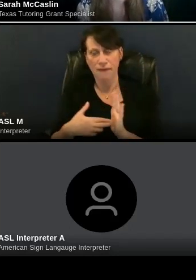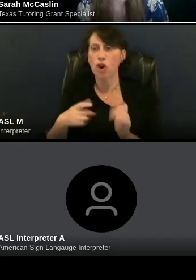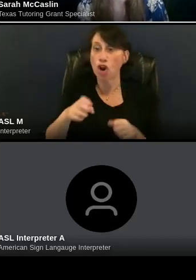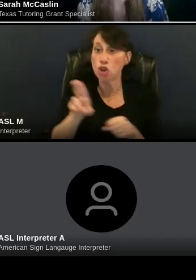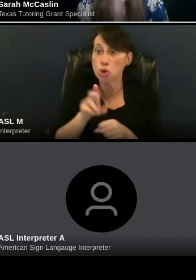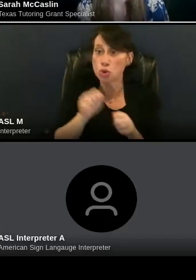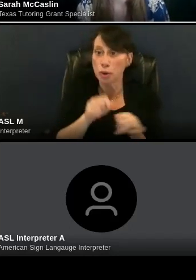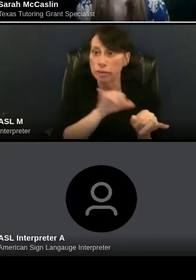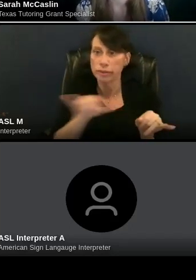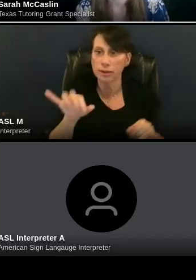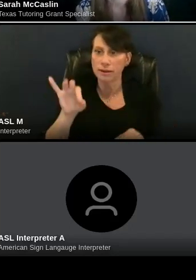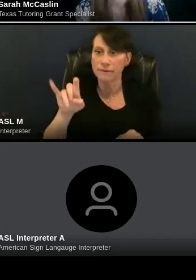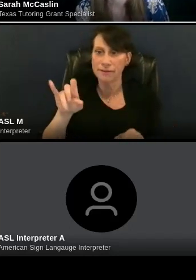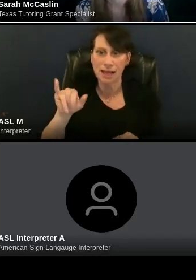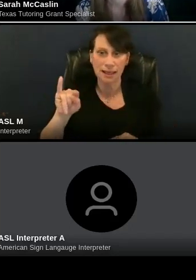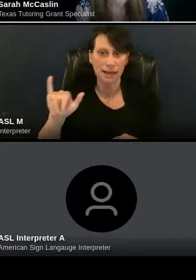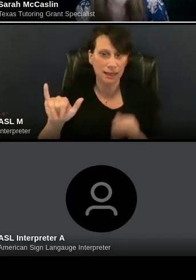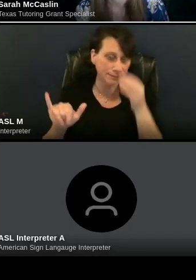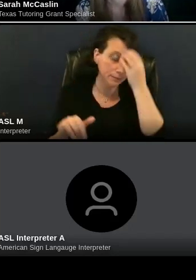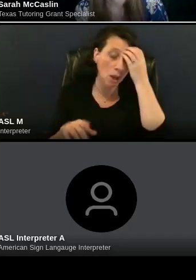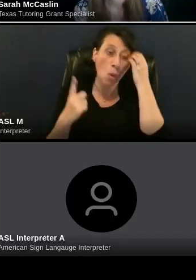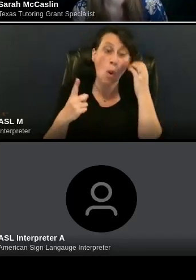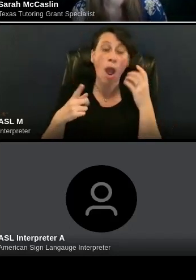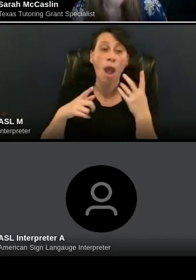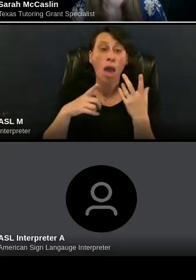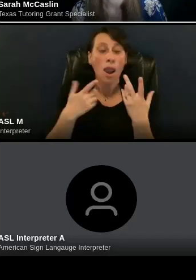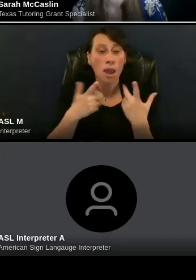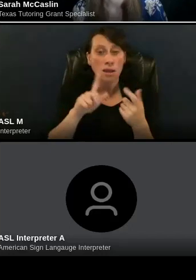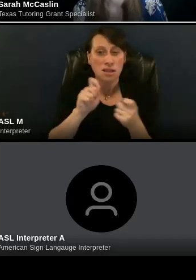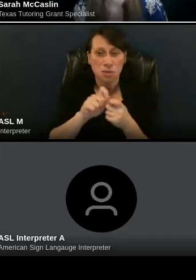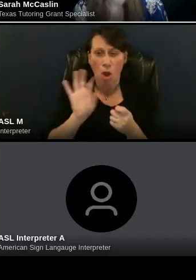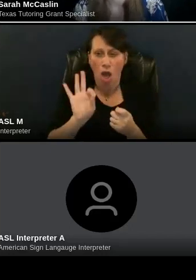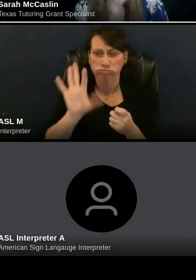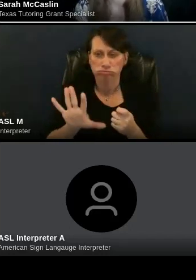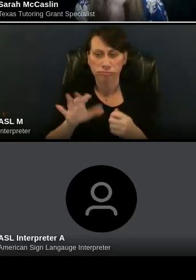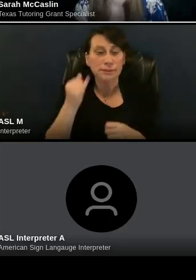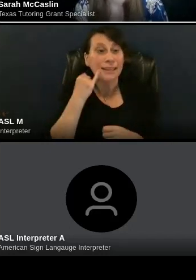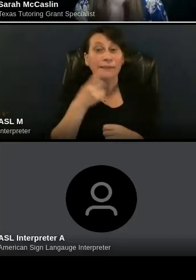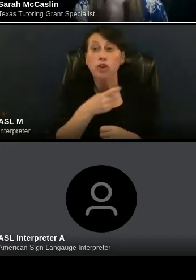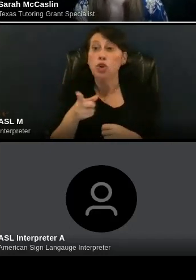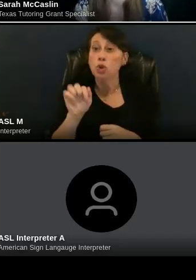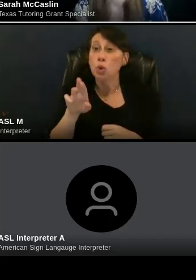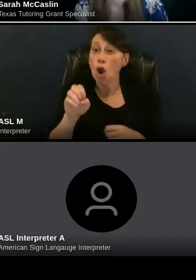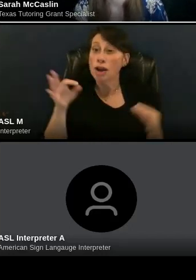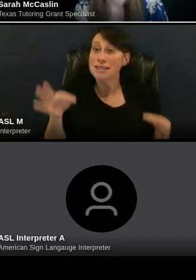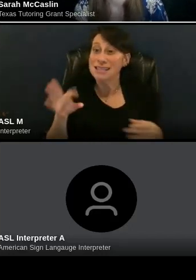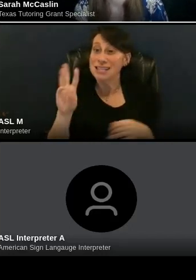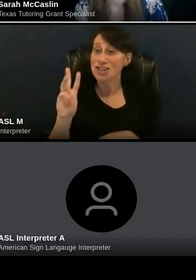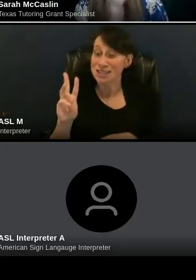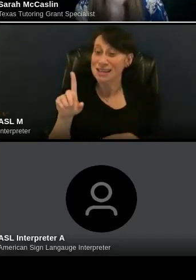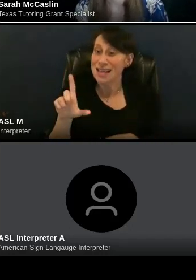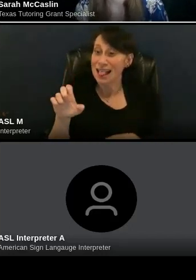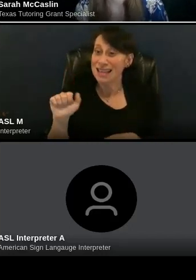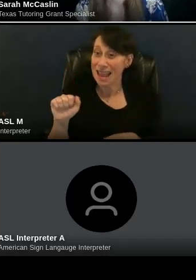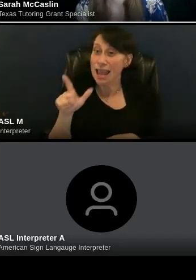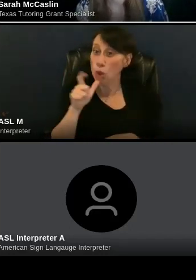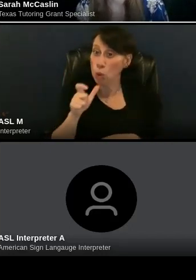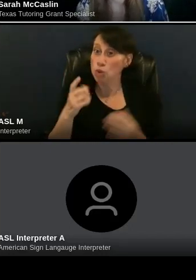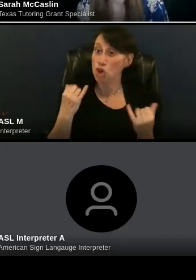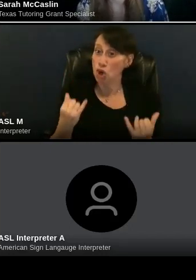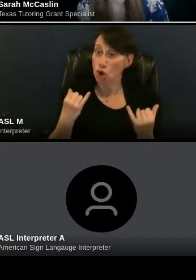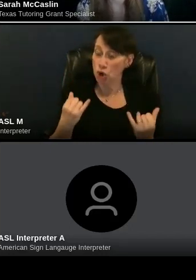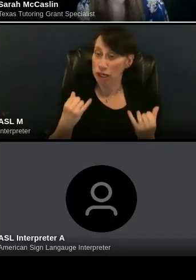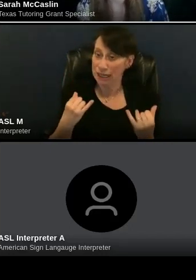fidelity. One small note here is that if you are a Decision 6 LEA who is